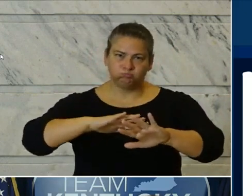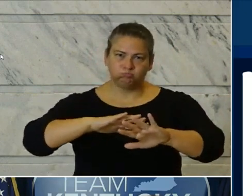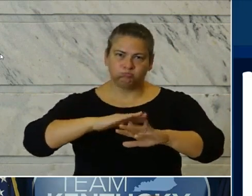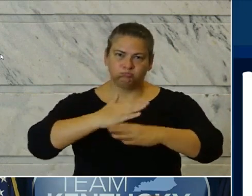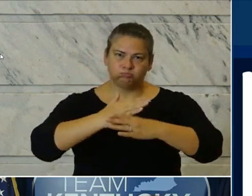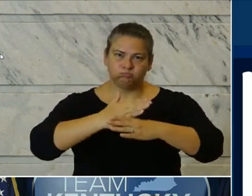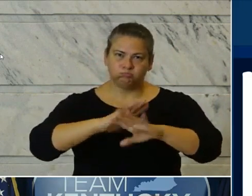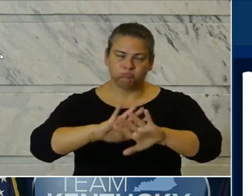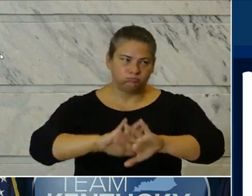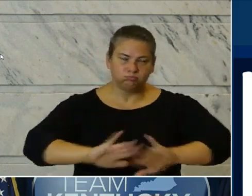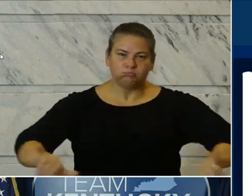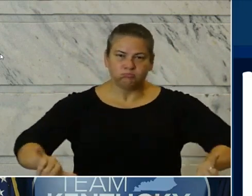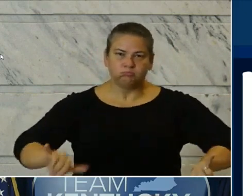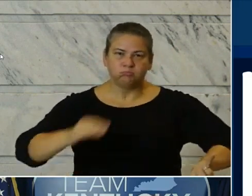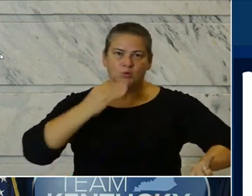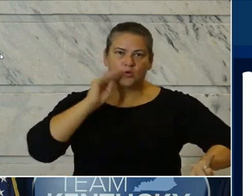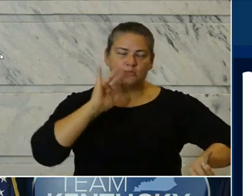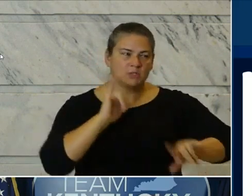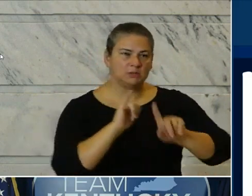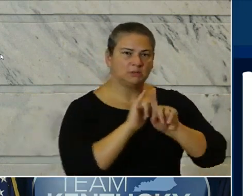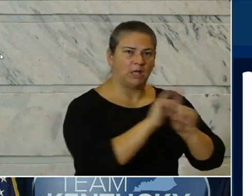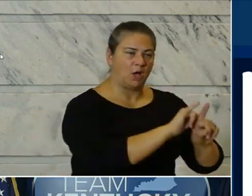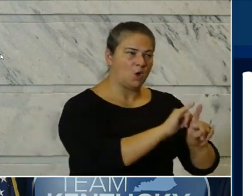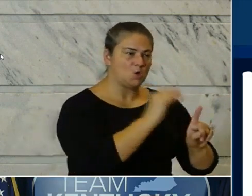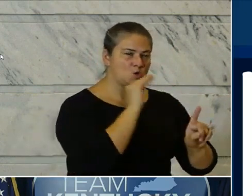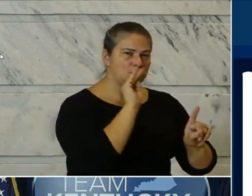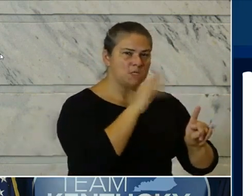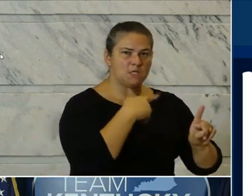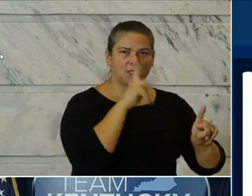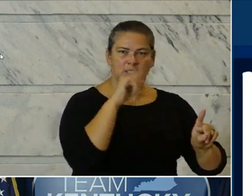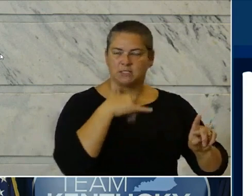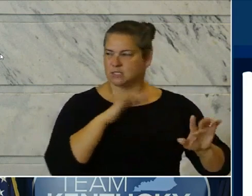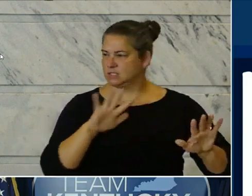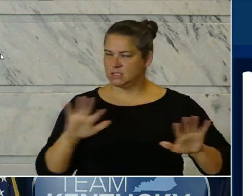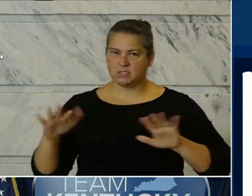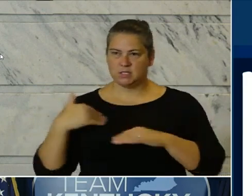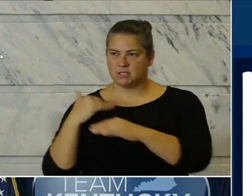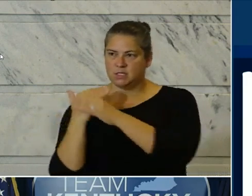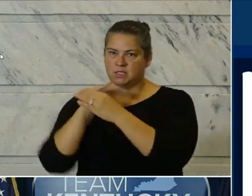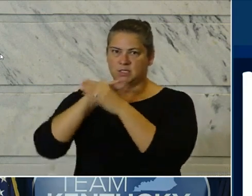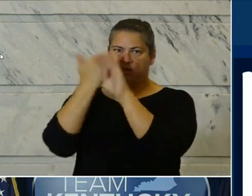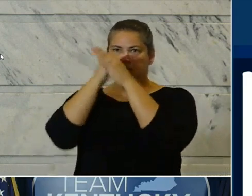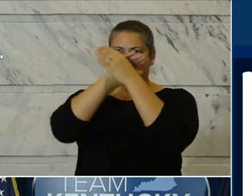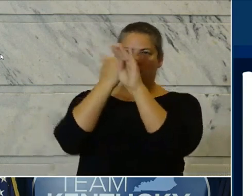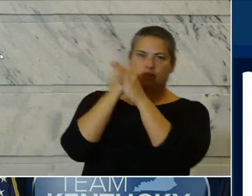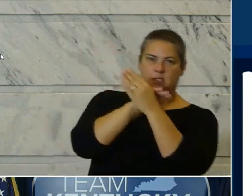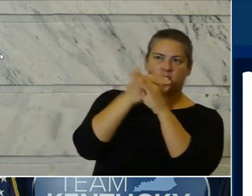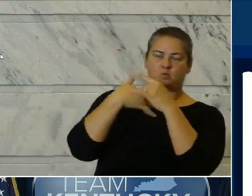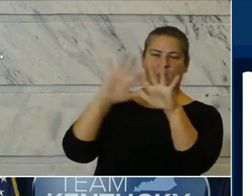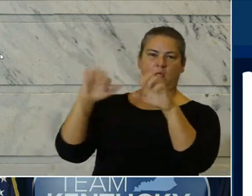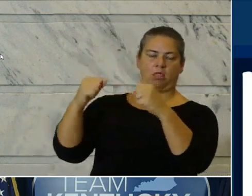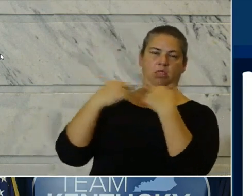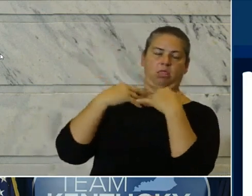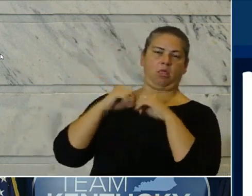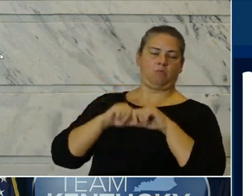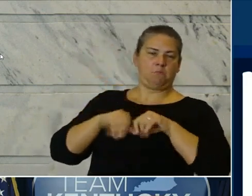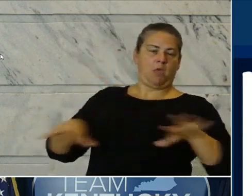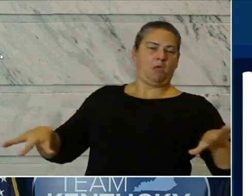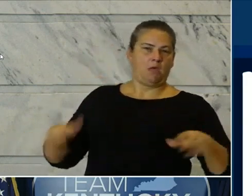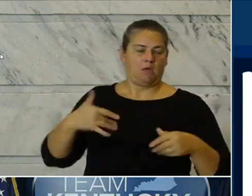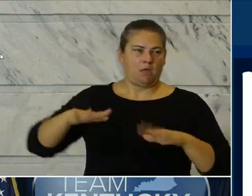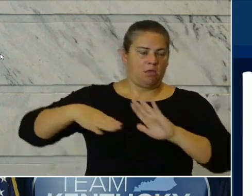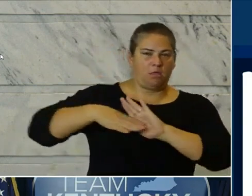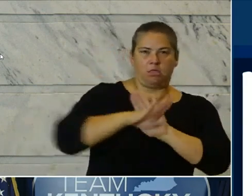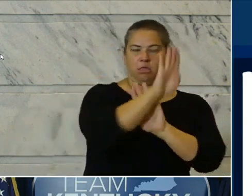healthy at home here in Kentucky. And we were able to blunt that curve both as a Commonwealth and